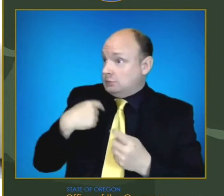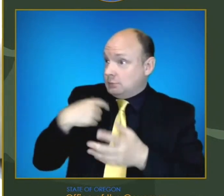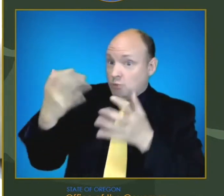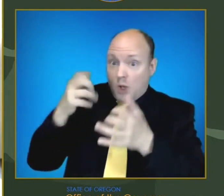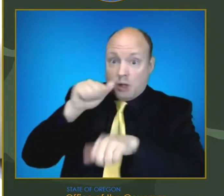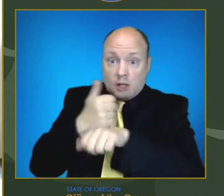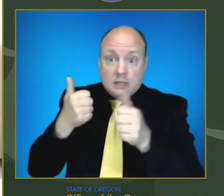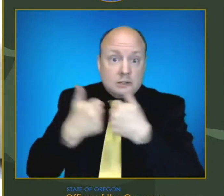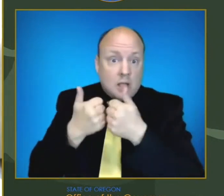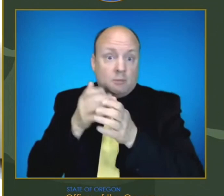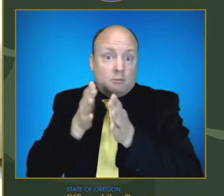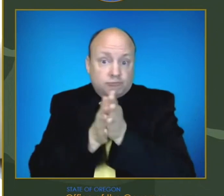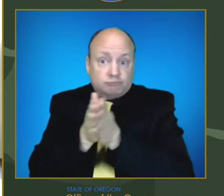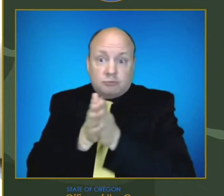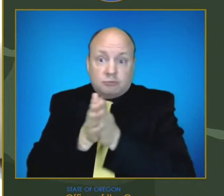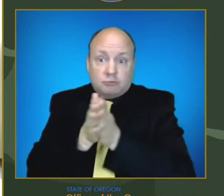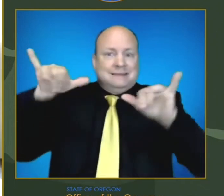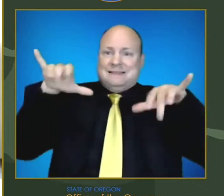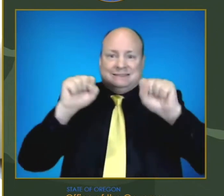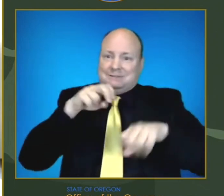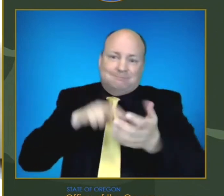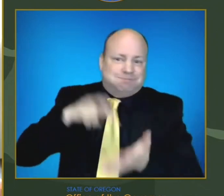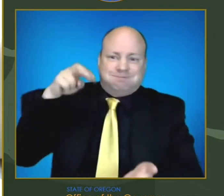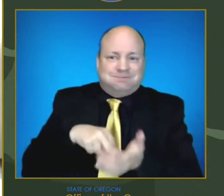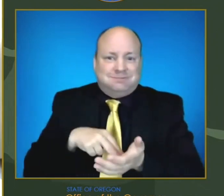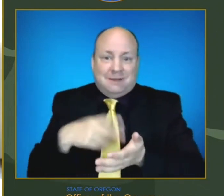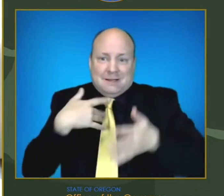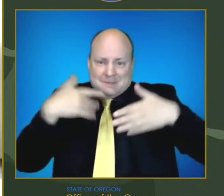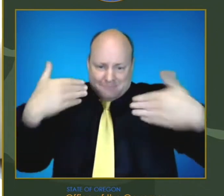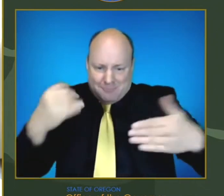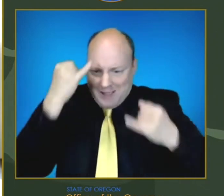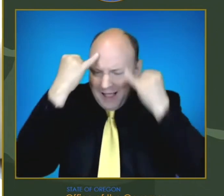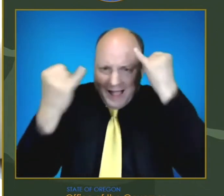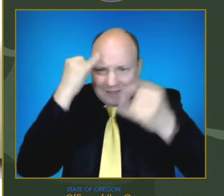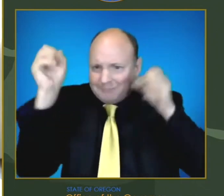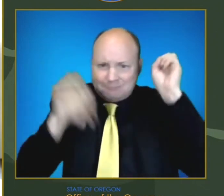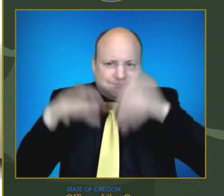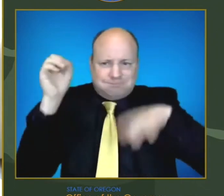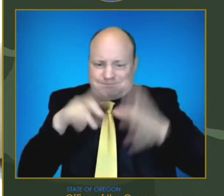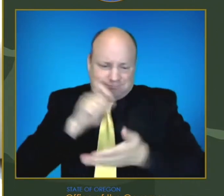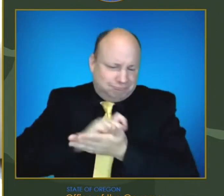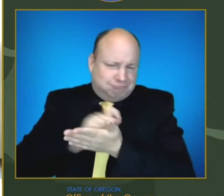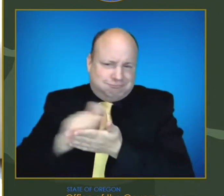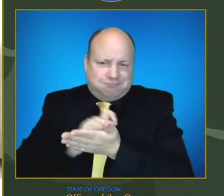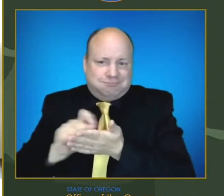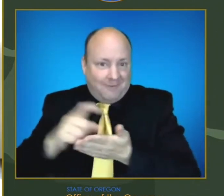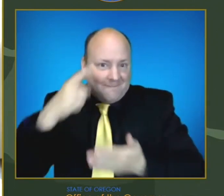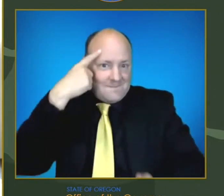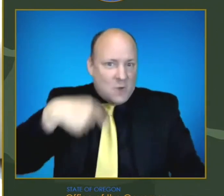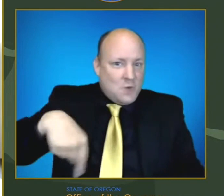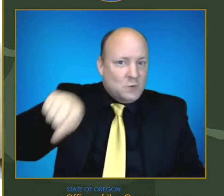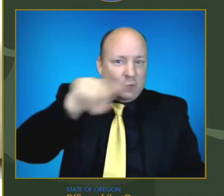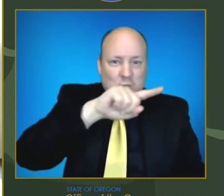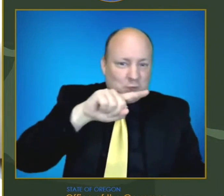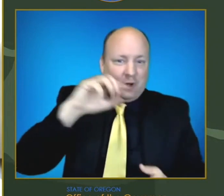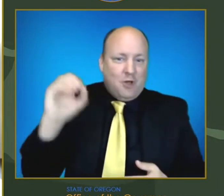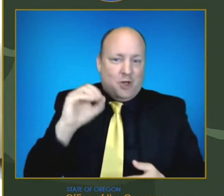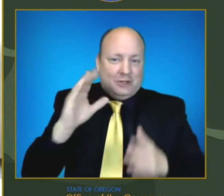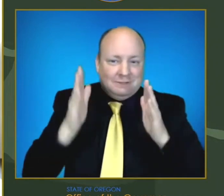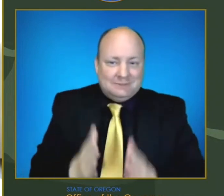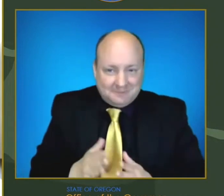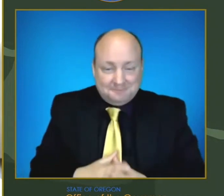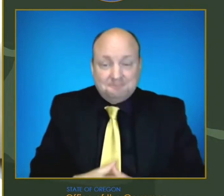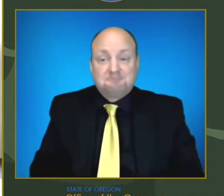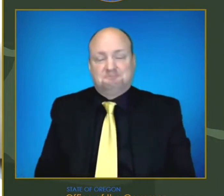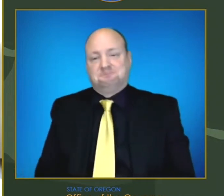begin writing a proposal for Governor Brown. And I have one final thought, and then I'll turn it back to you, Governor Brown. I'd like